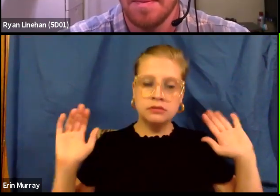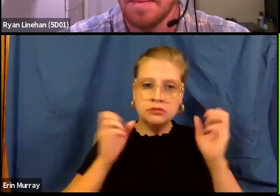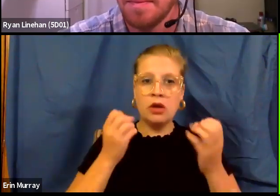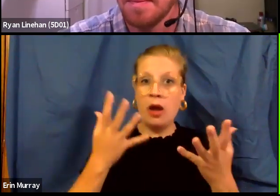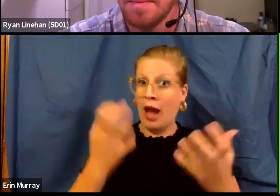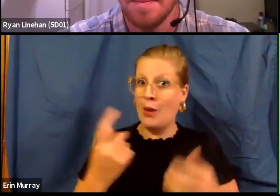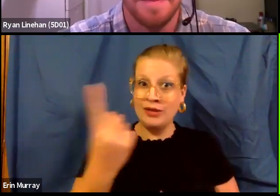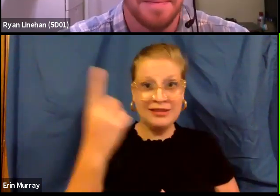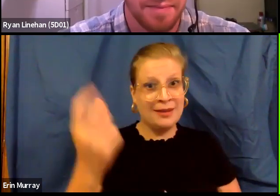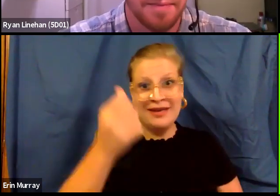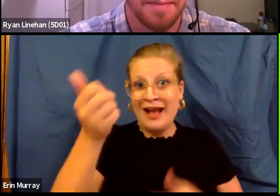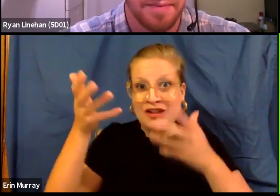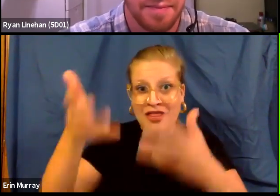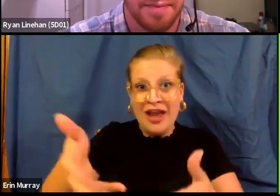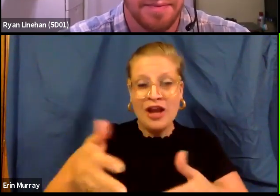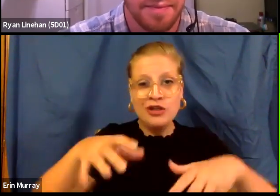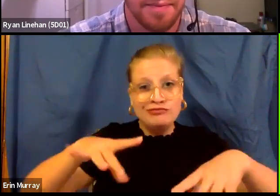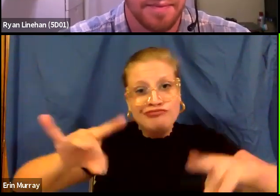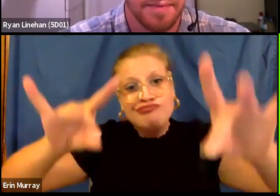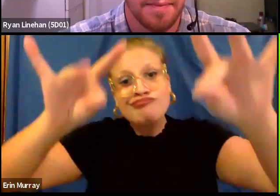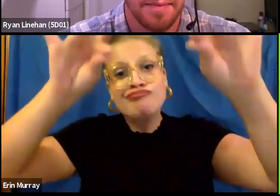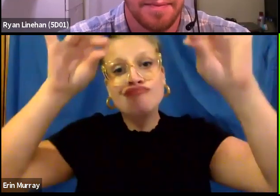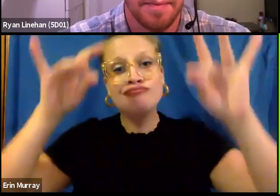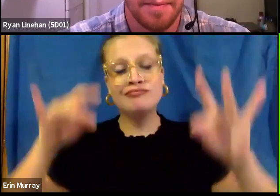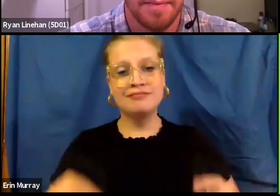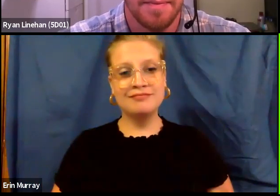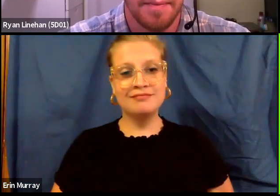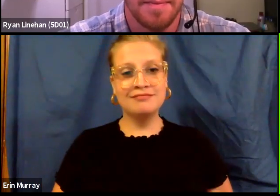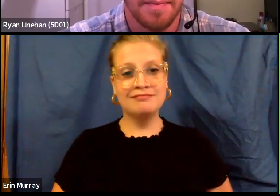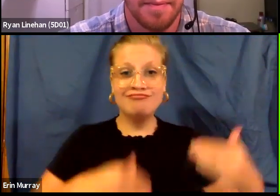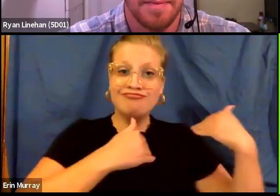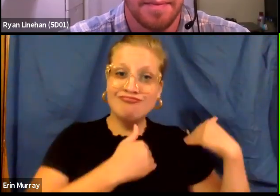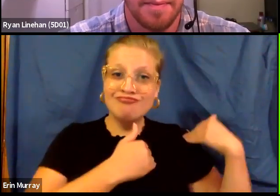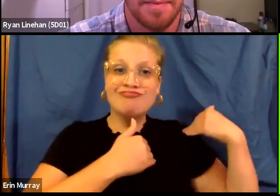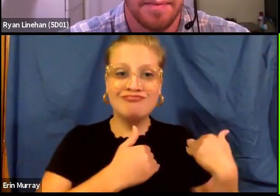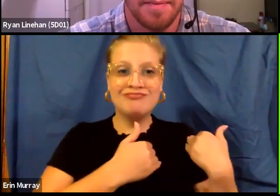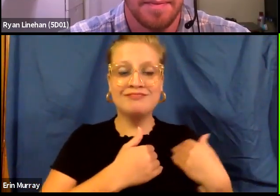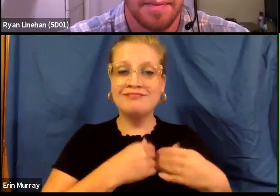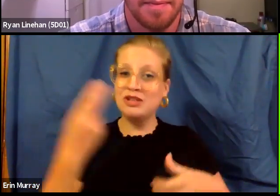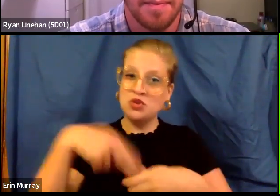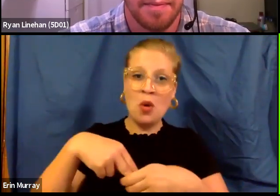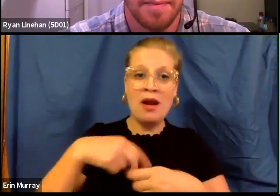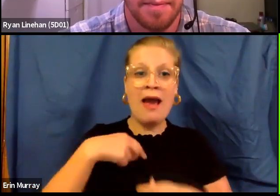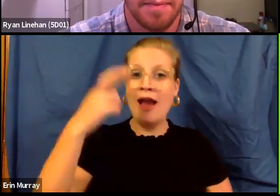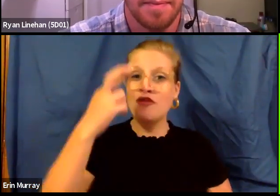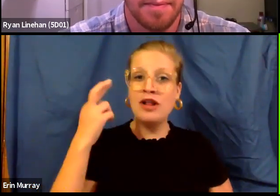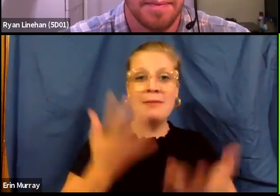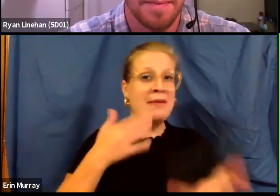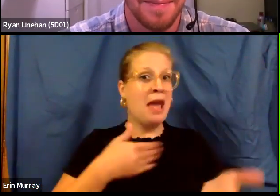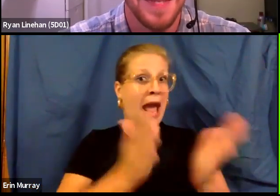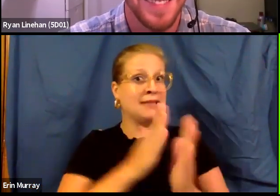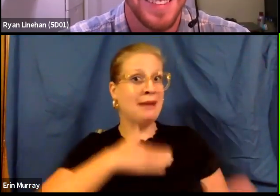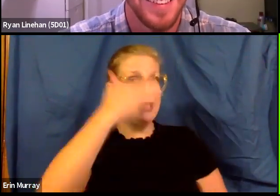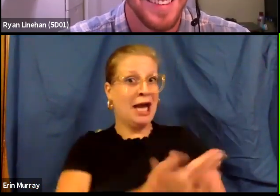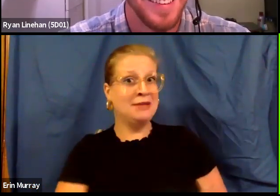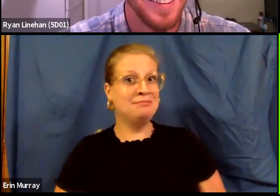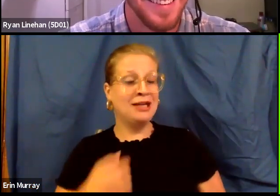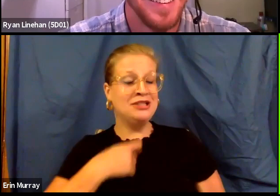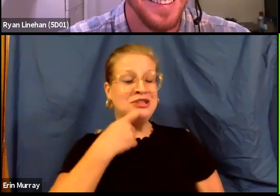out there to pick up the mantle and take to join in. I just realized I might ask my son to do it